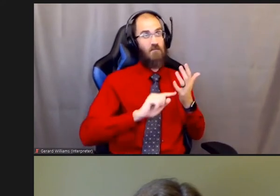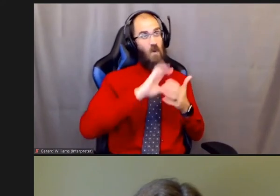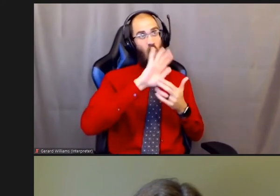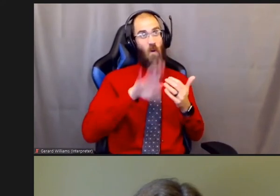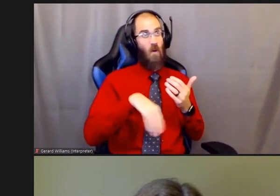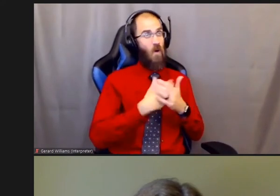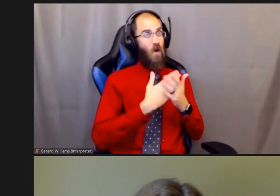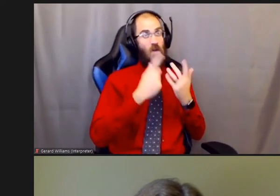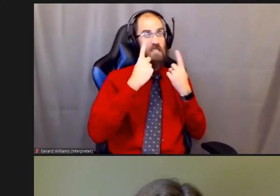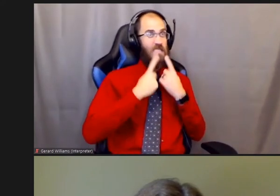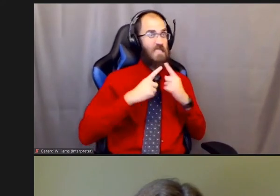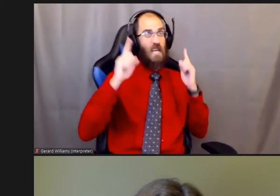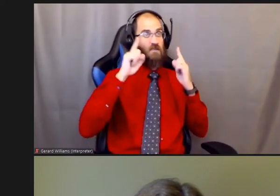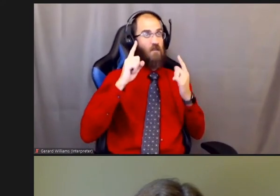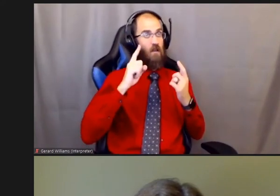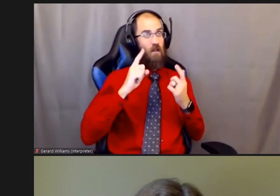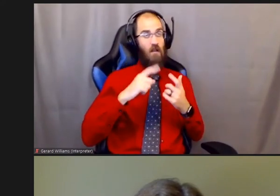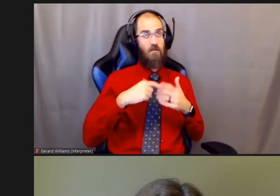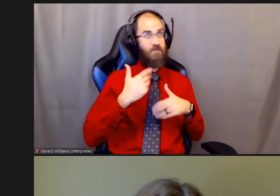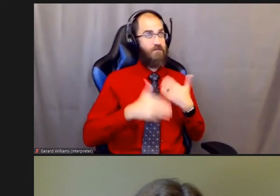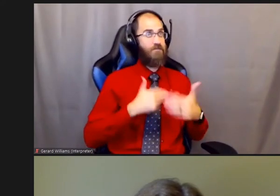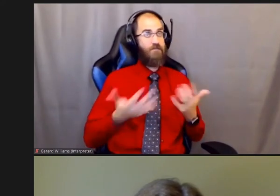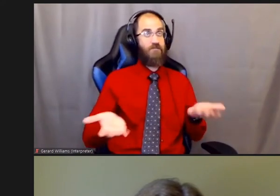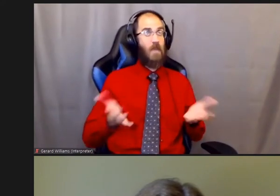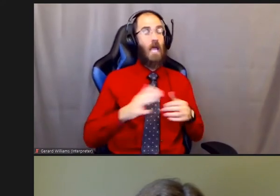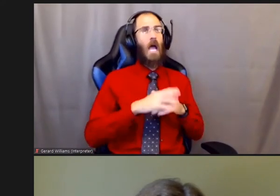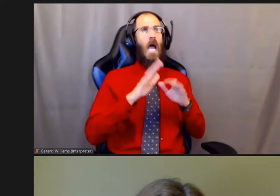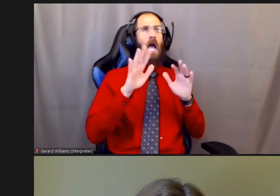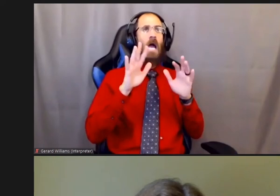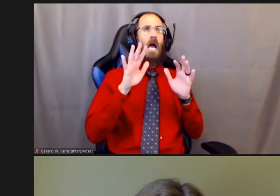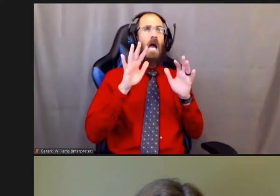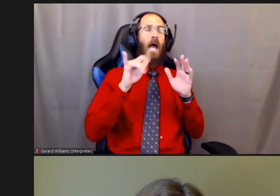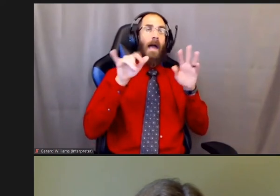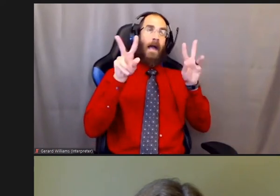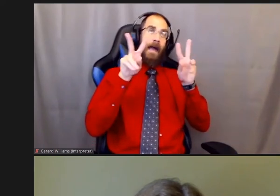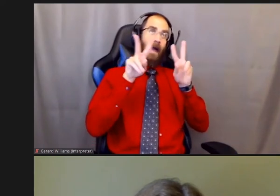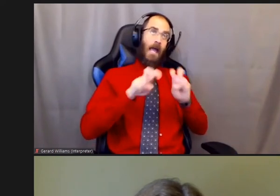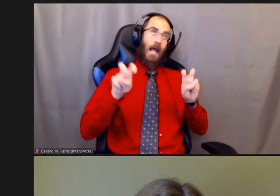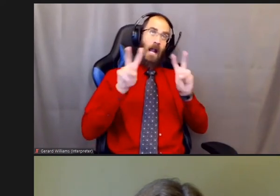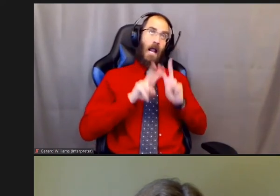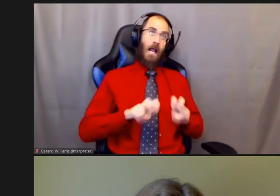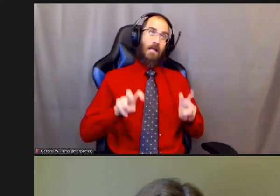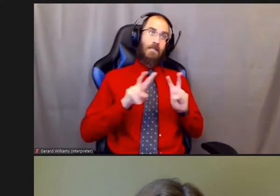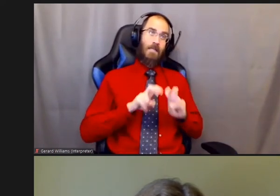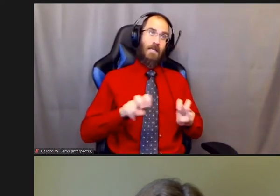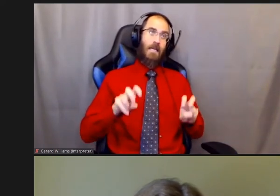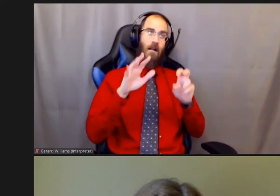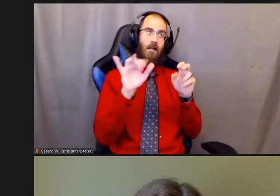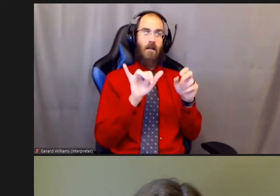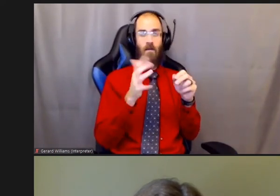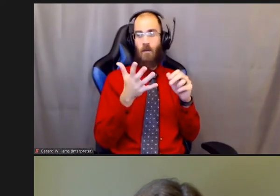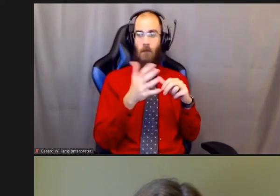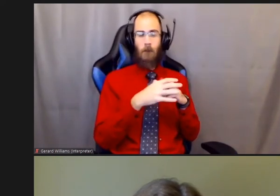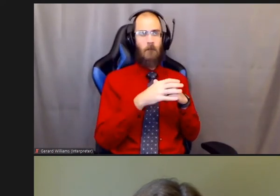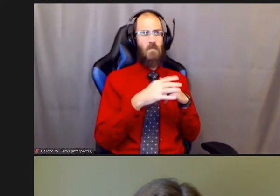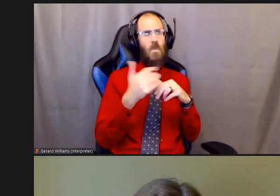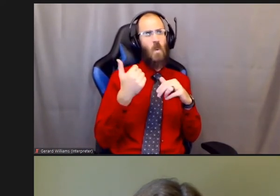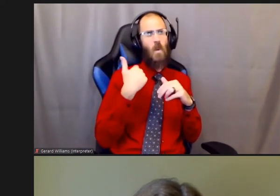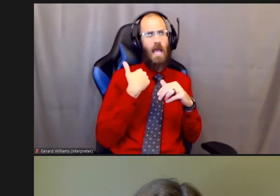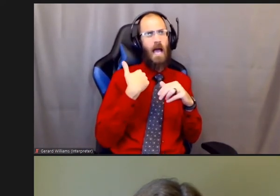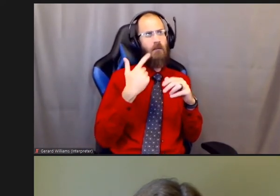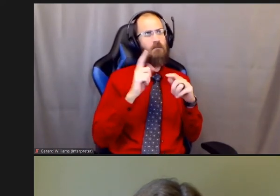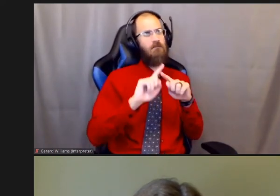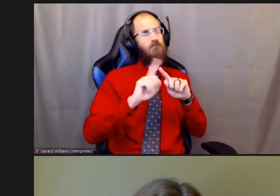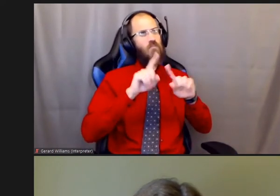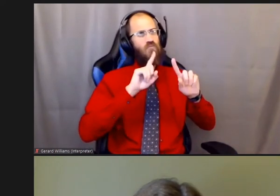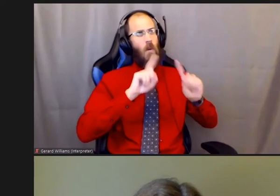successful initiatives. In terms of actually analyzing it, that is, we do have different reports that